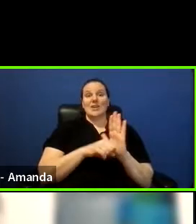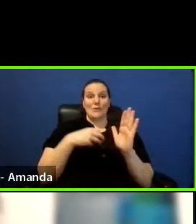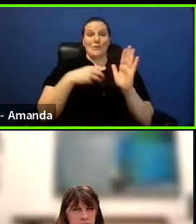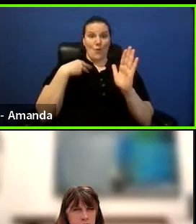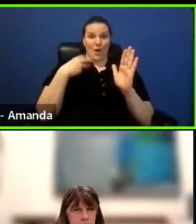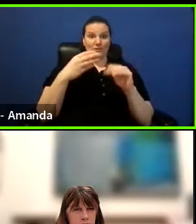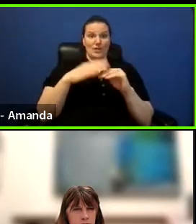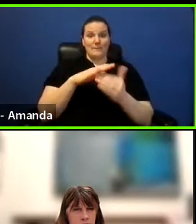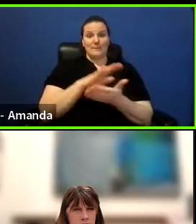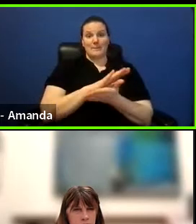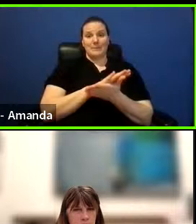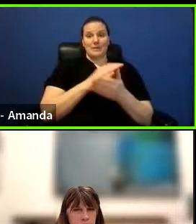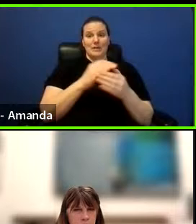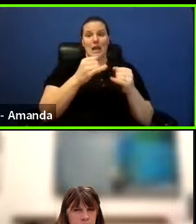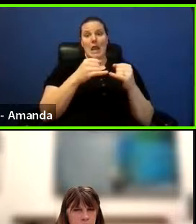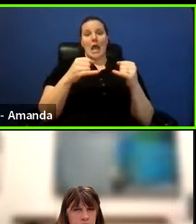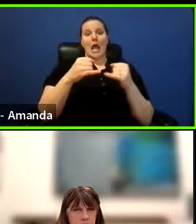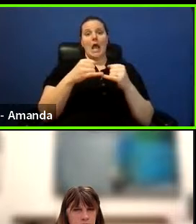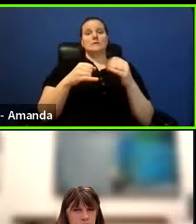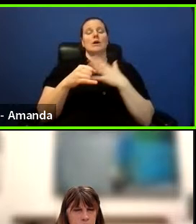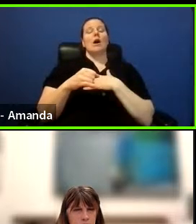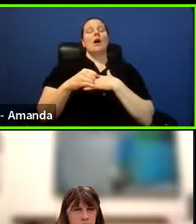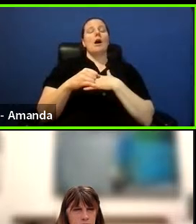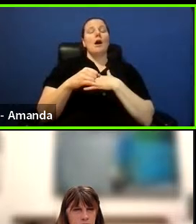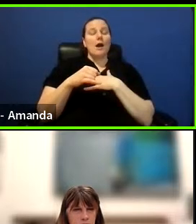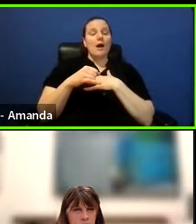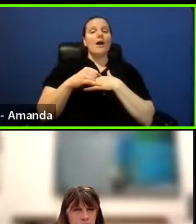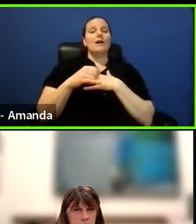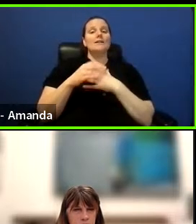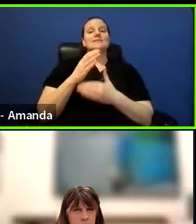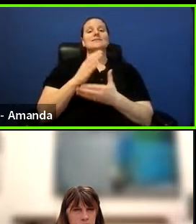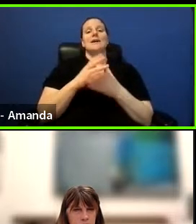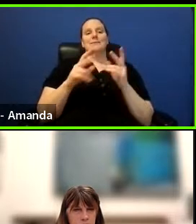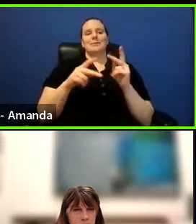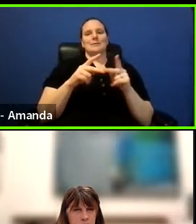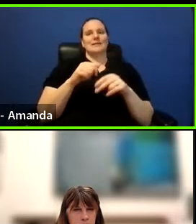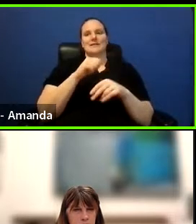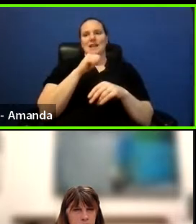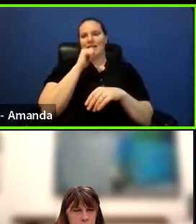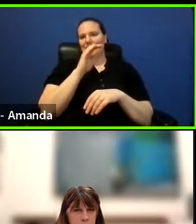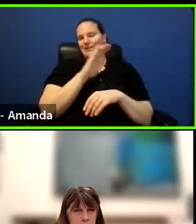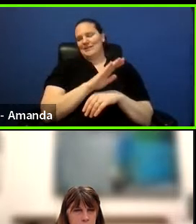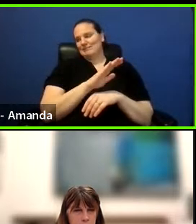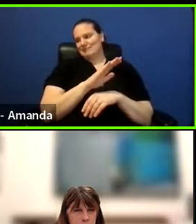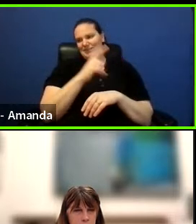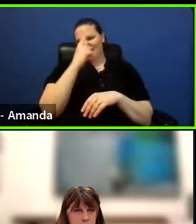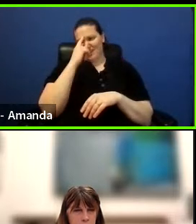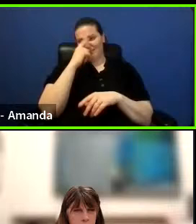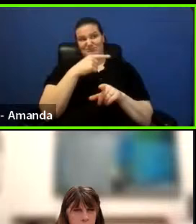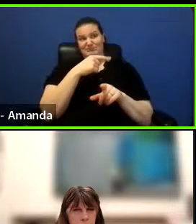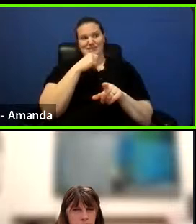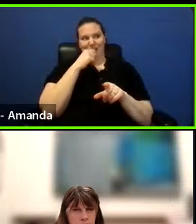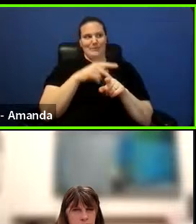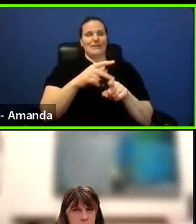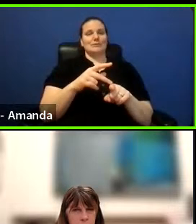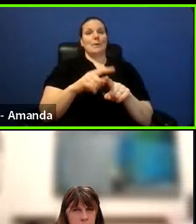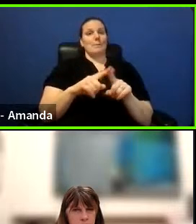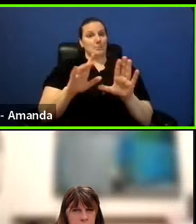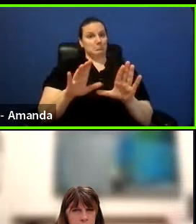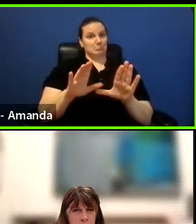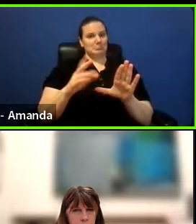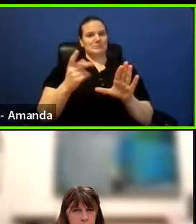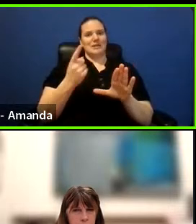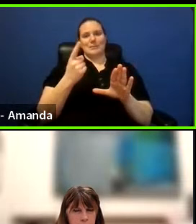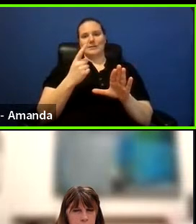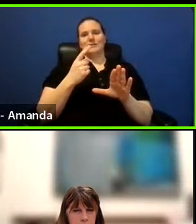like draw little lines. It is just, some people, it's not their thing and they think it's very unprofessional, but I'm just telling you, as someone